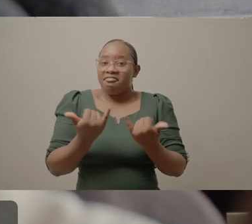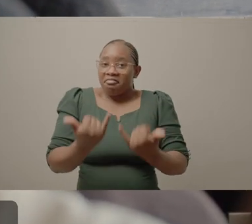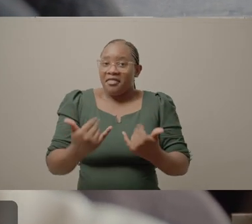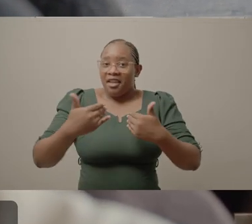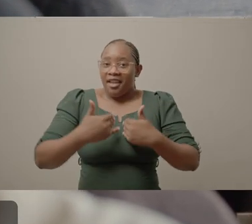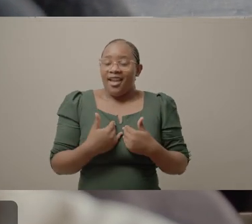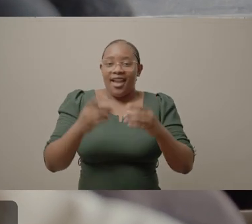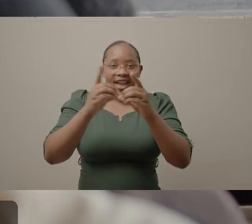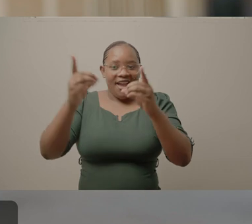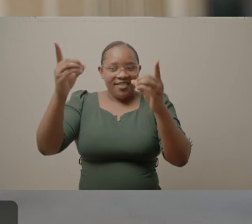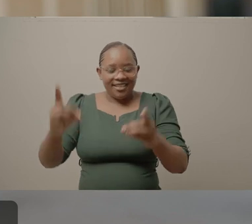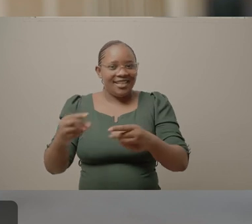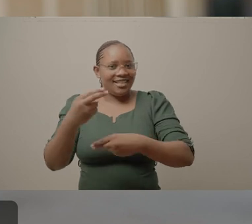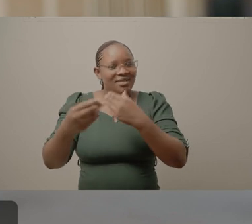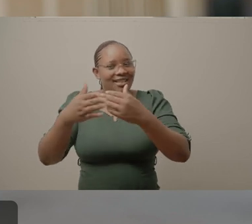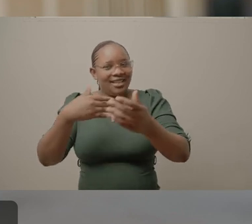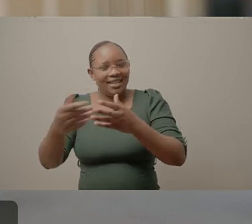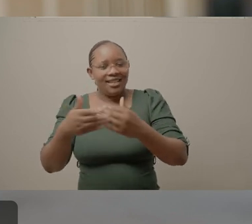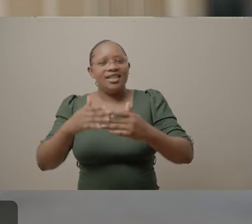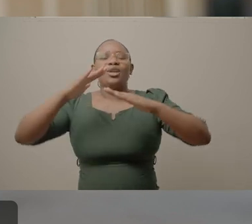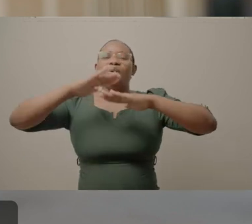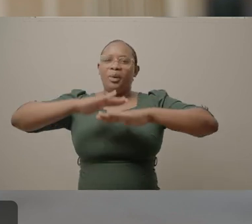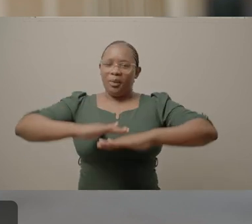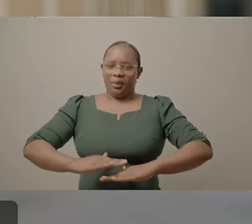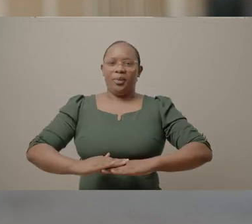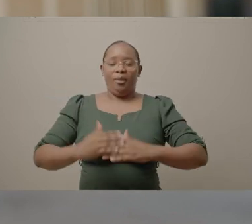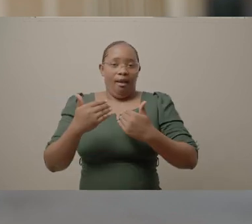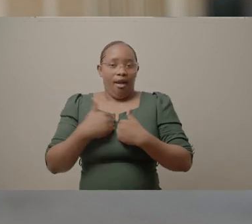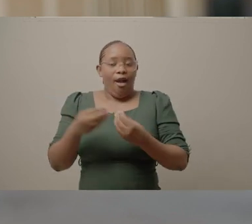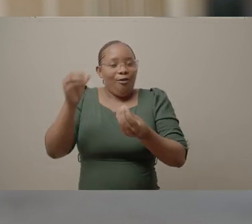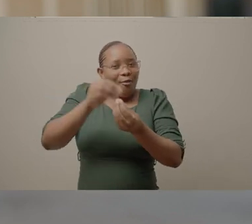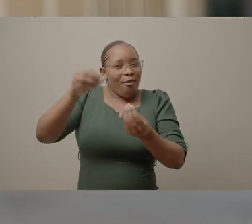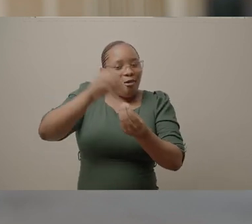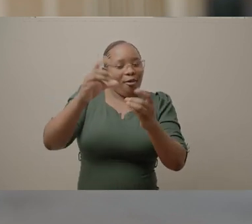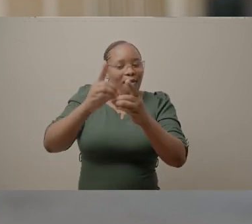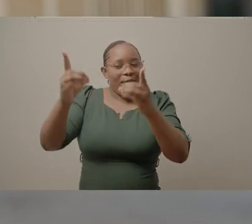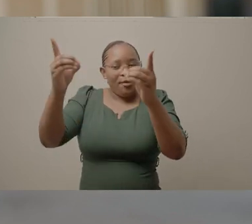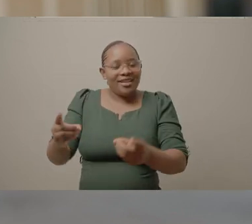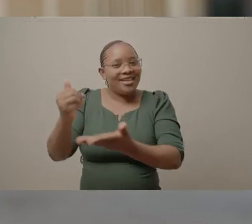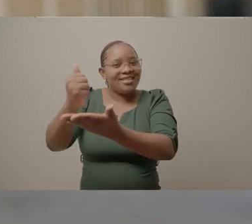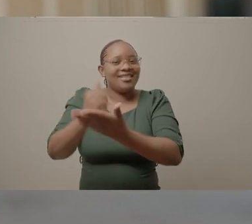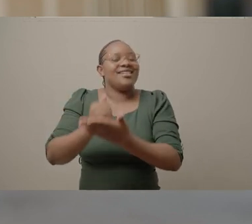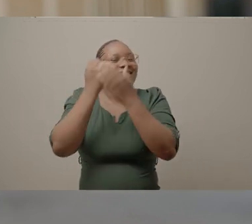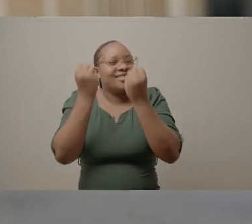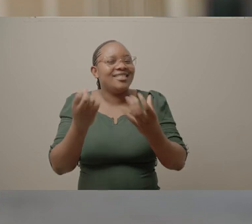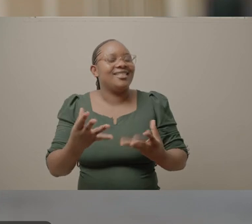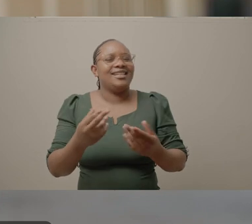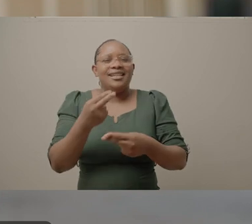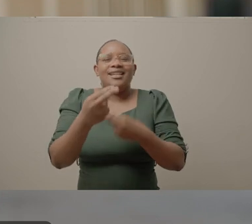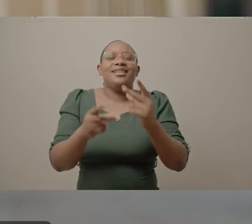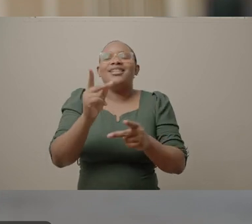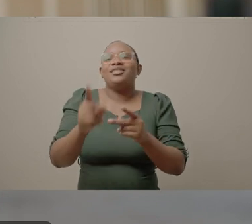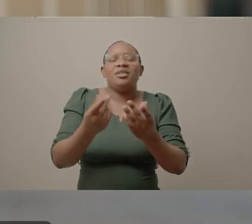for us to understand. It's at least we even have some spare ones. It's helping us a lot because no one is